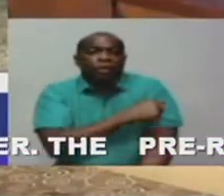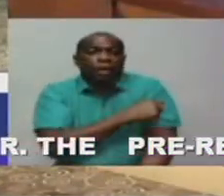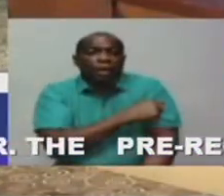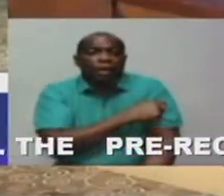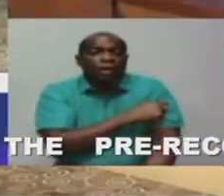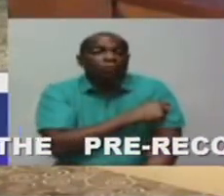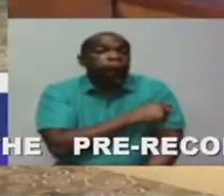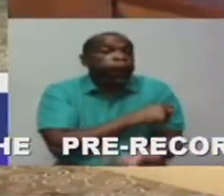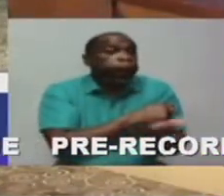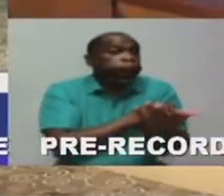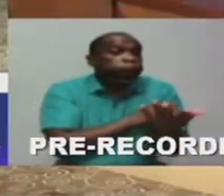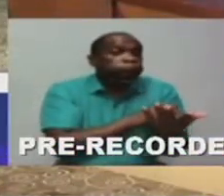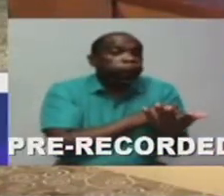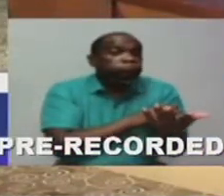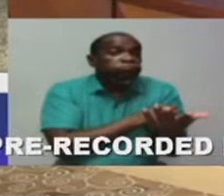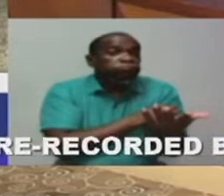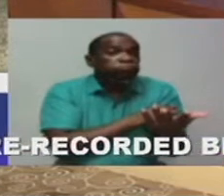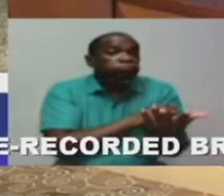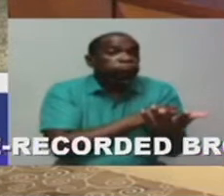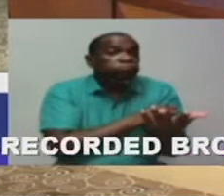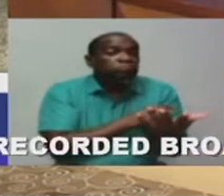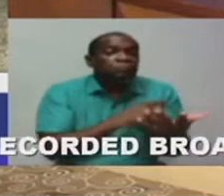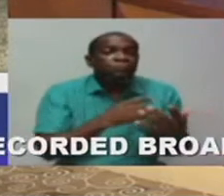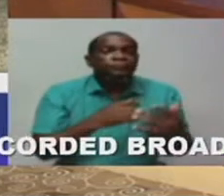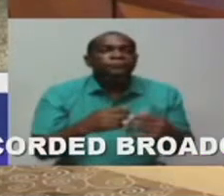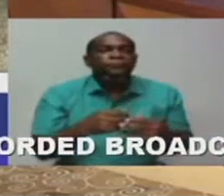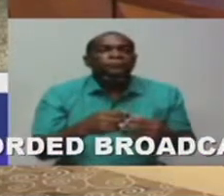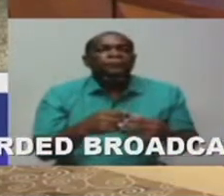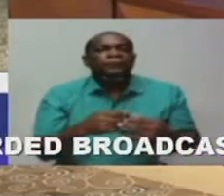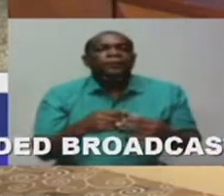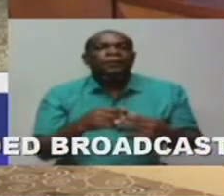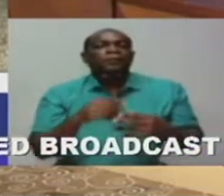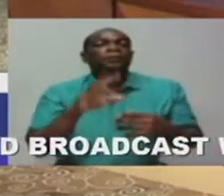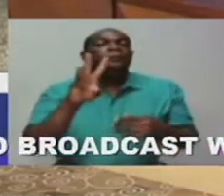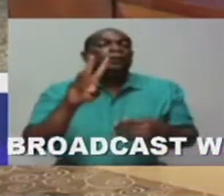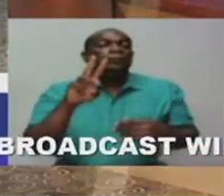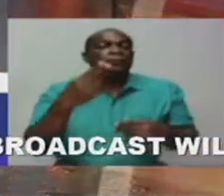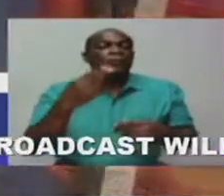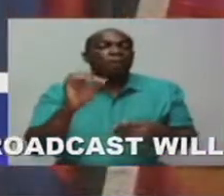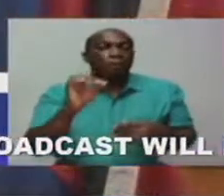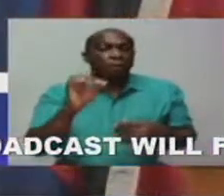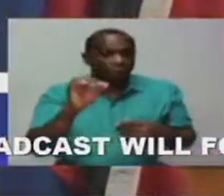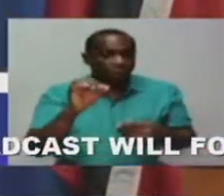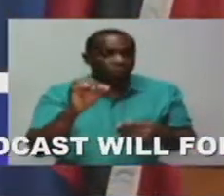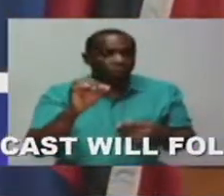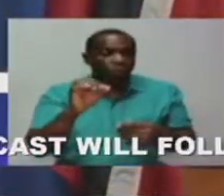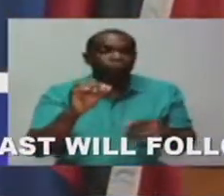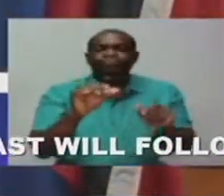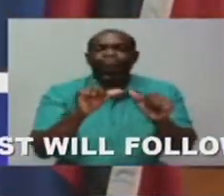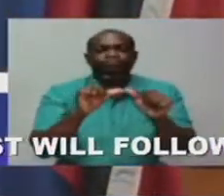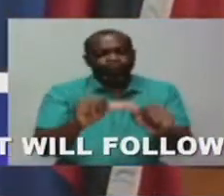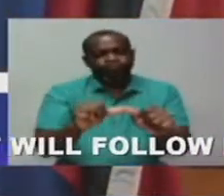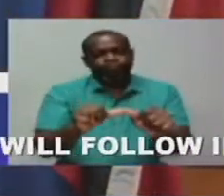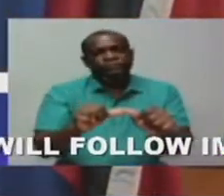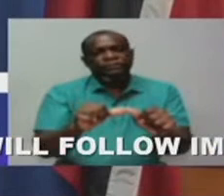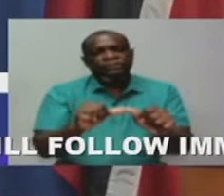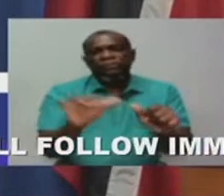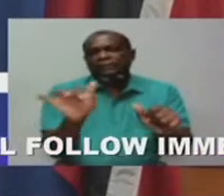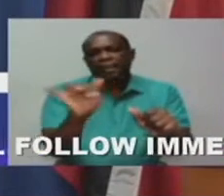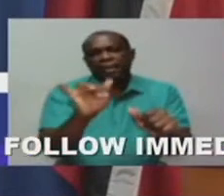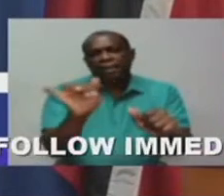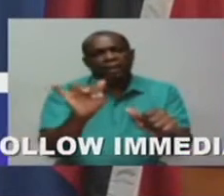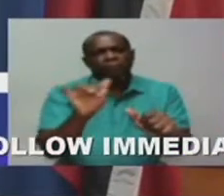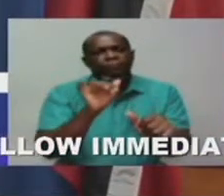Yeah, so there's no change in terms of the WHO status as yet with regards to booster. As far as I know, the only type of vaccine